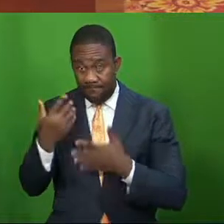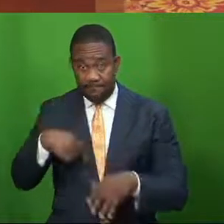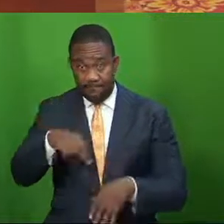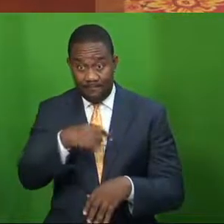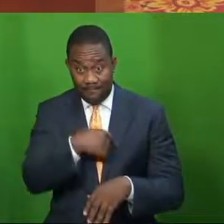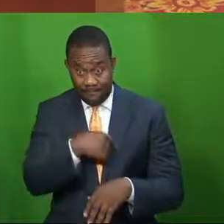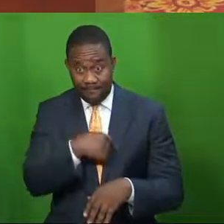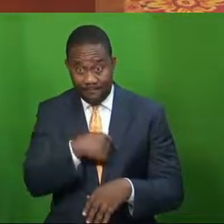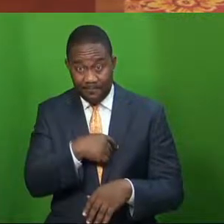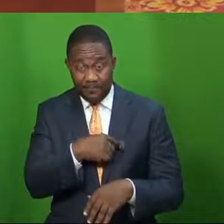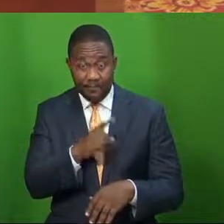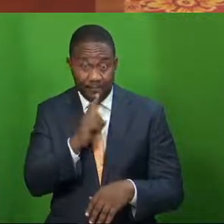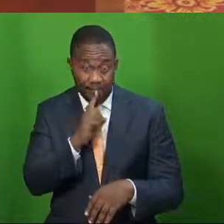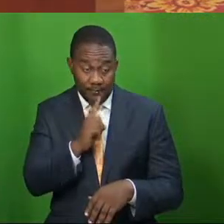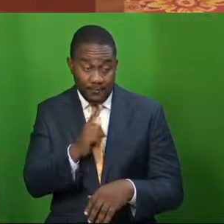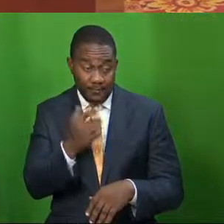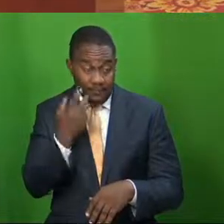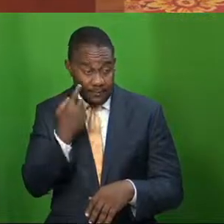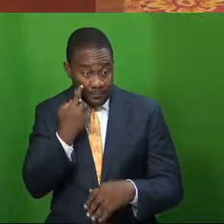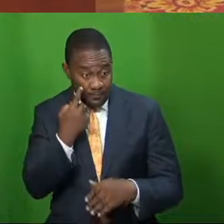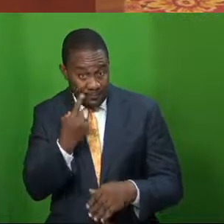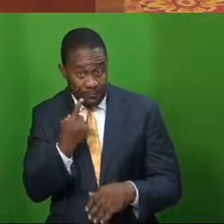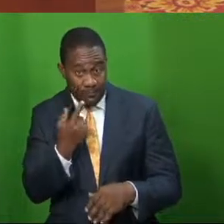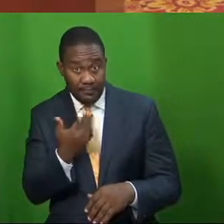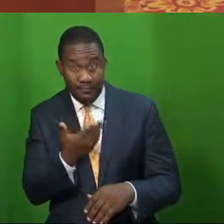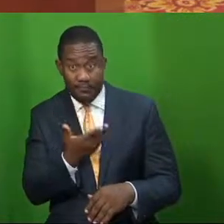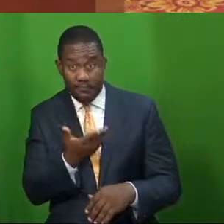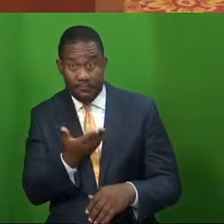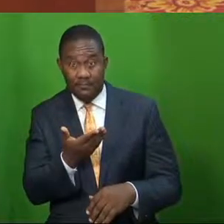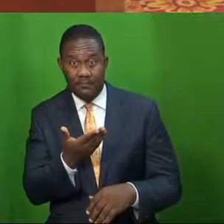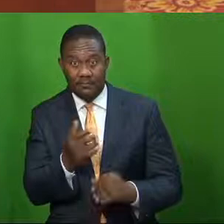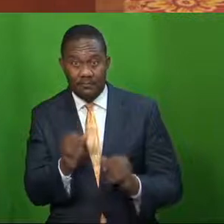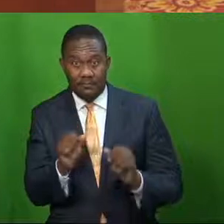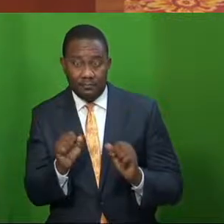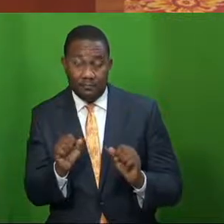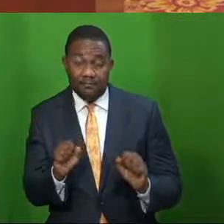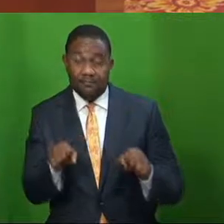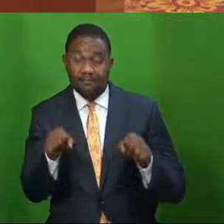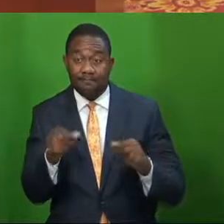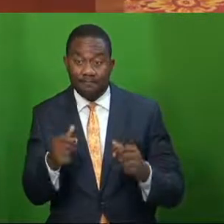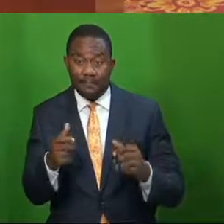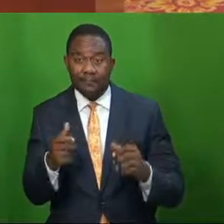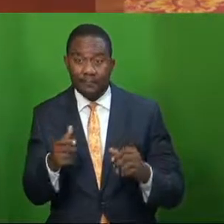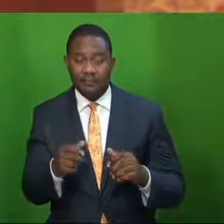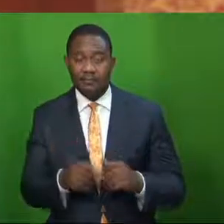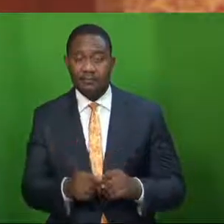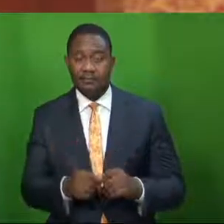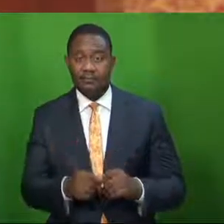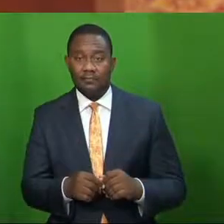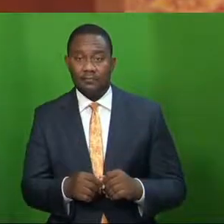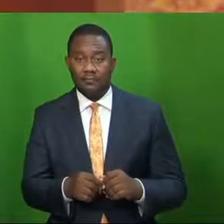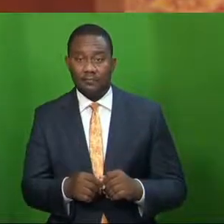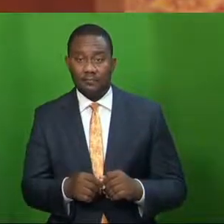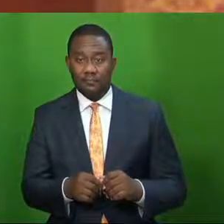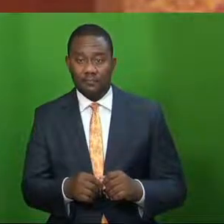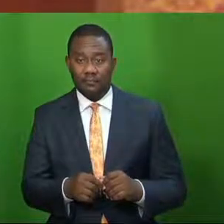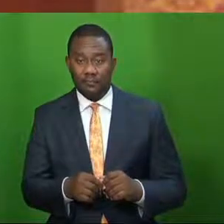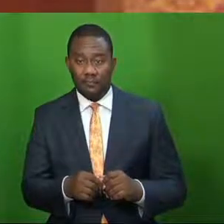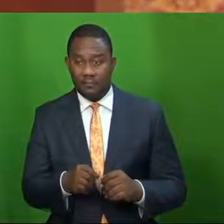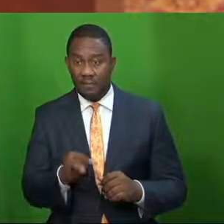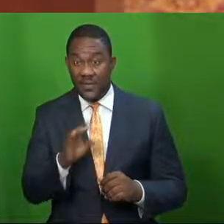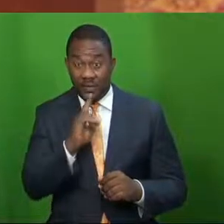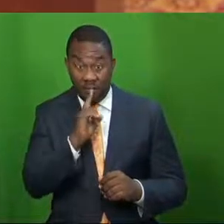what you've seen there, they believe can accommodate the virtual submissions. If that is the